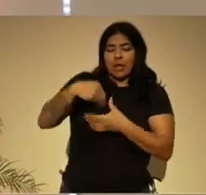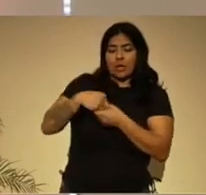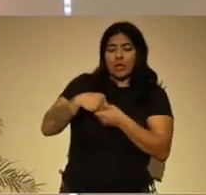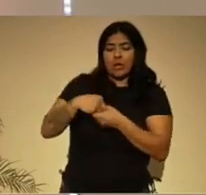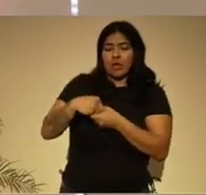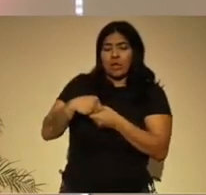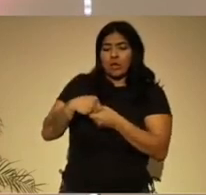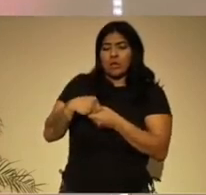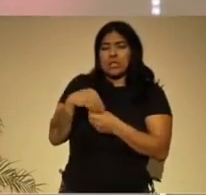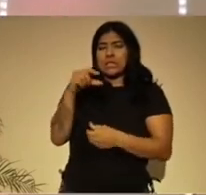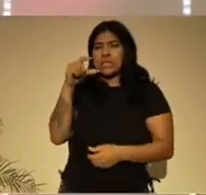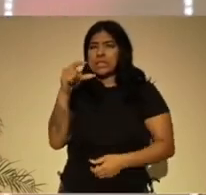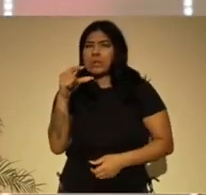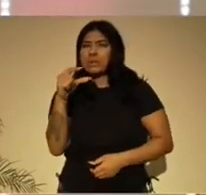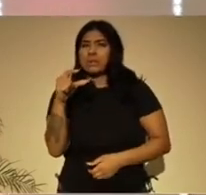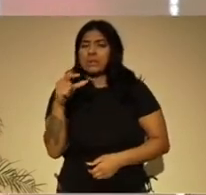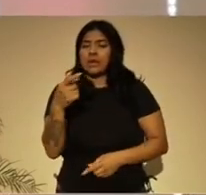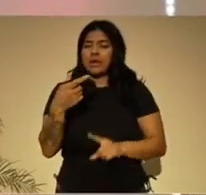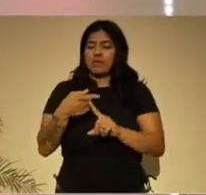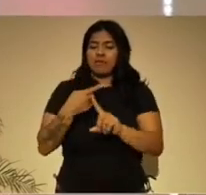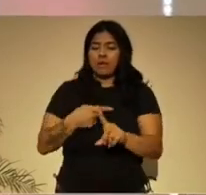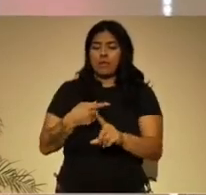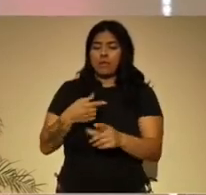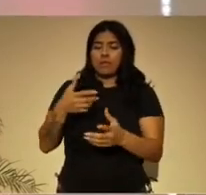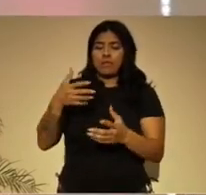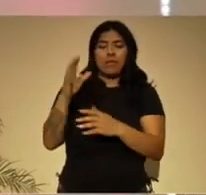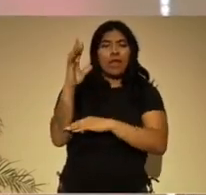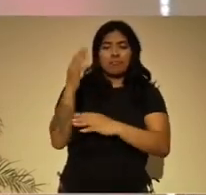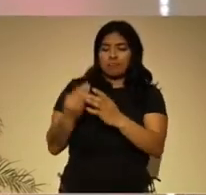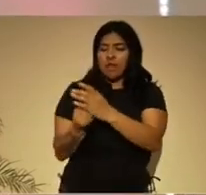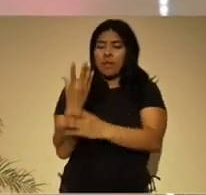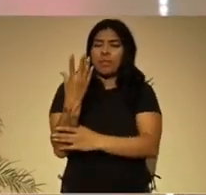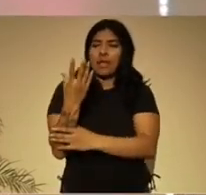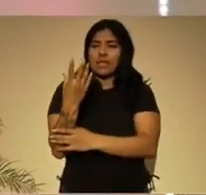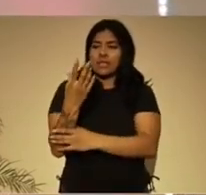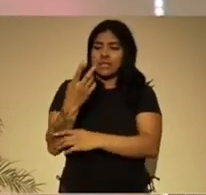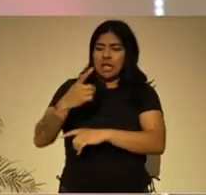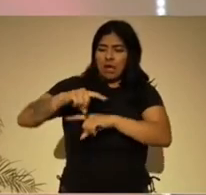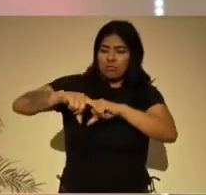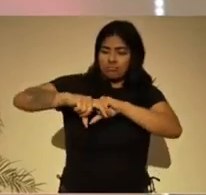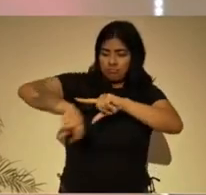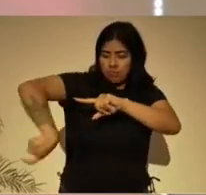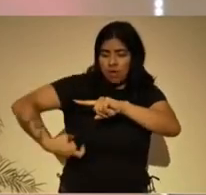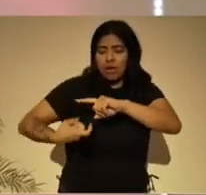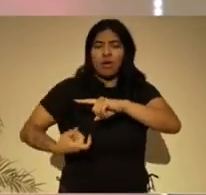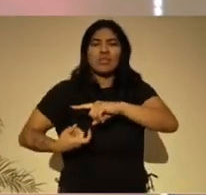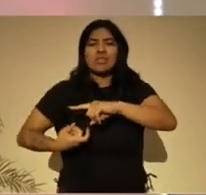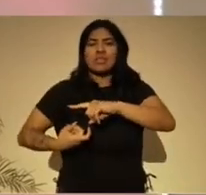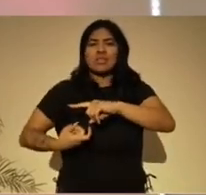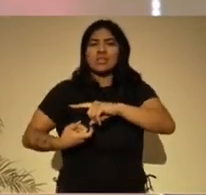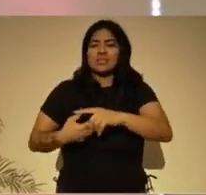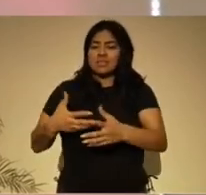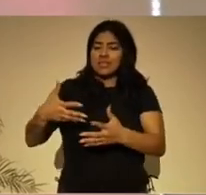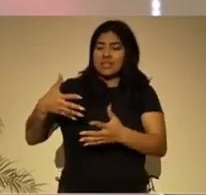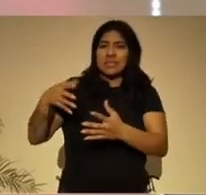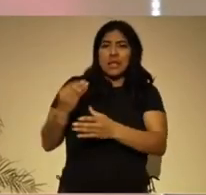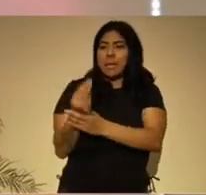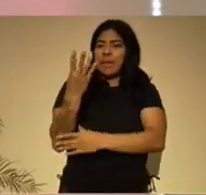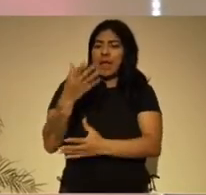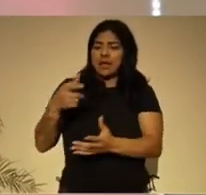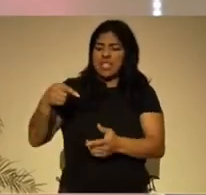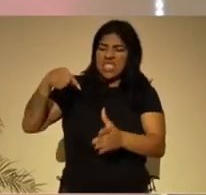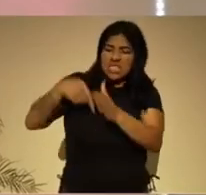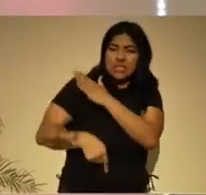anchorage of the plant. It includes something that anchors the plant so deep. With that anchorage is